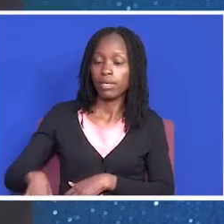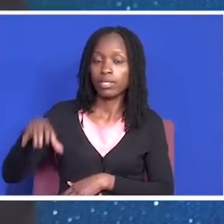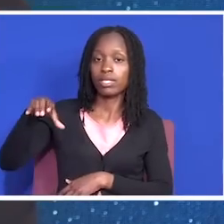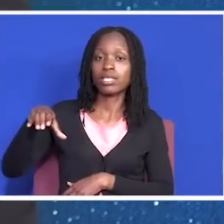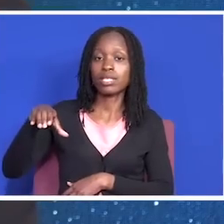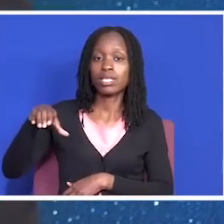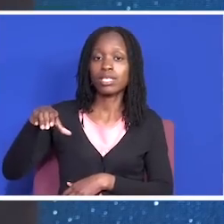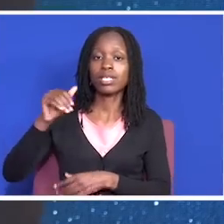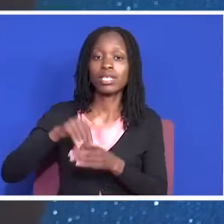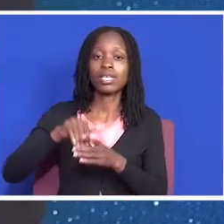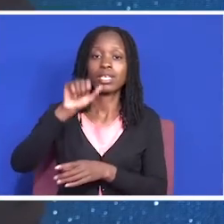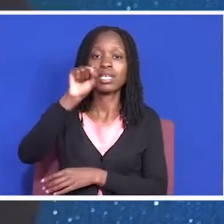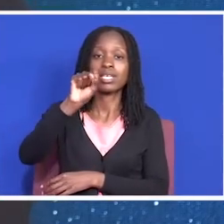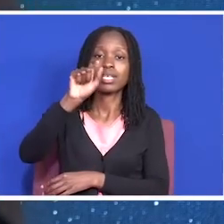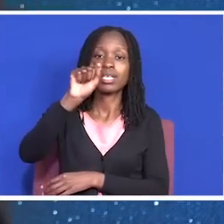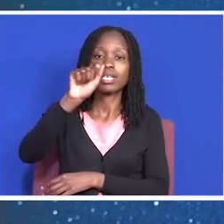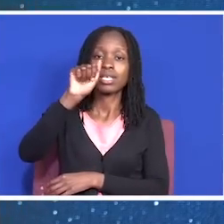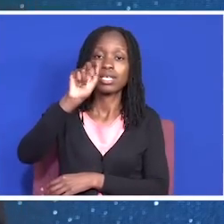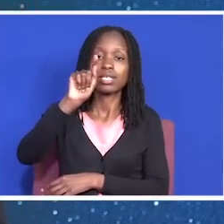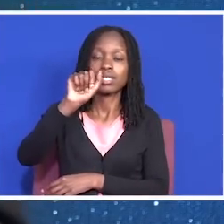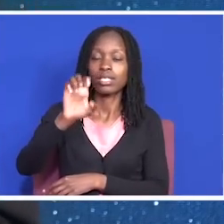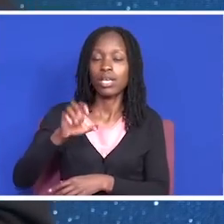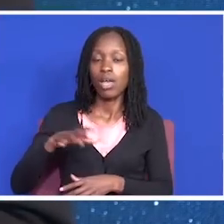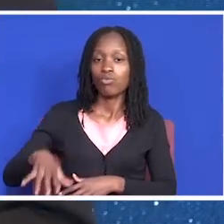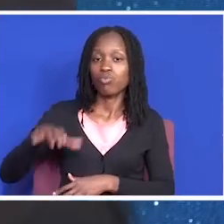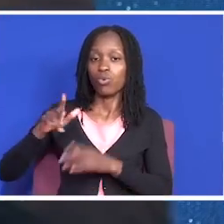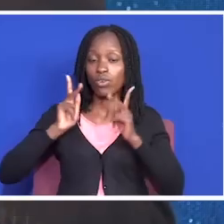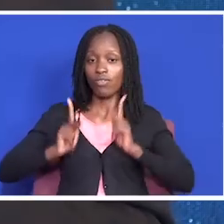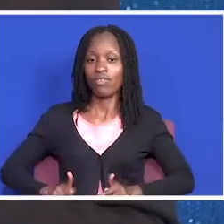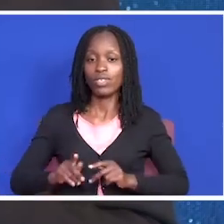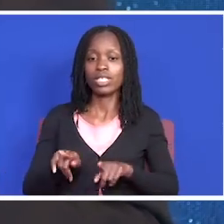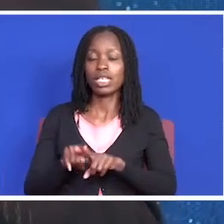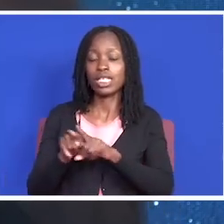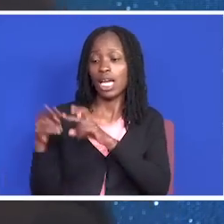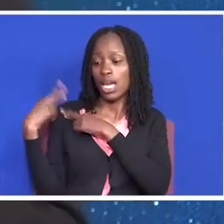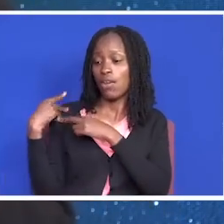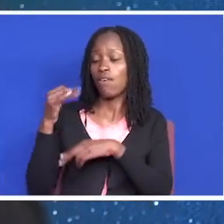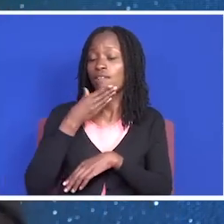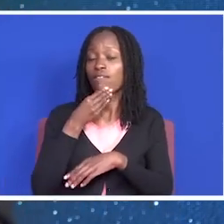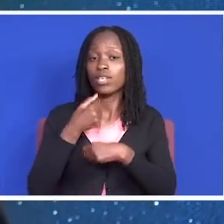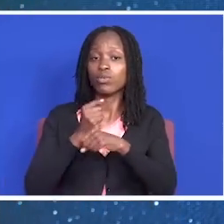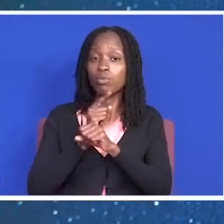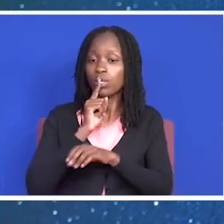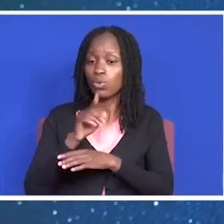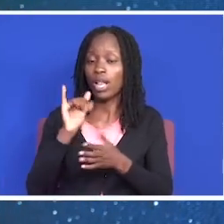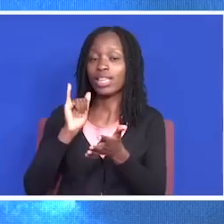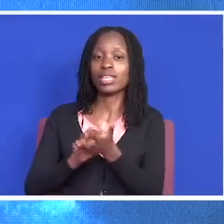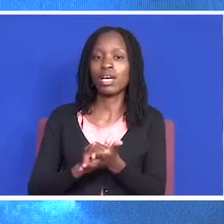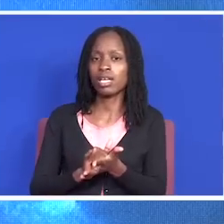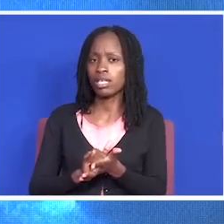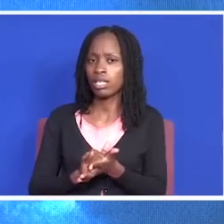stature. It's the responsibility of a father to ensure the baby grows